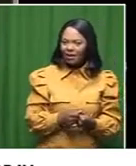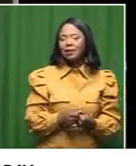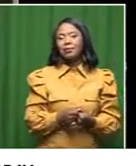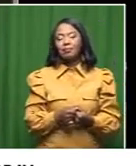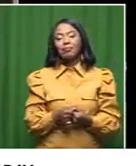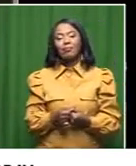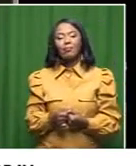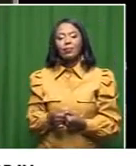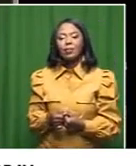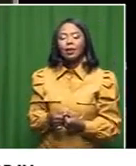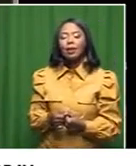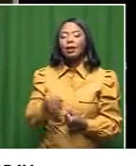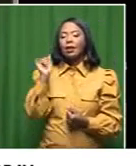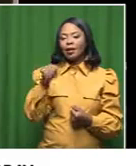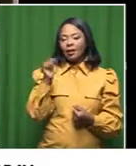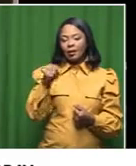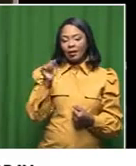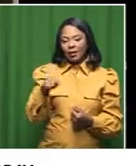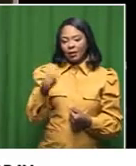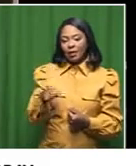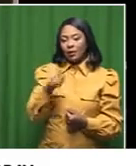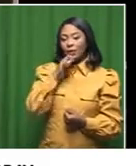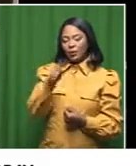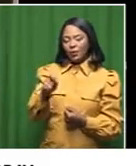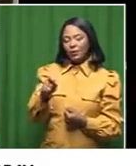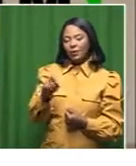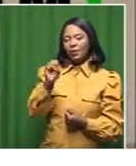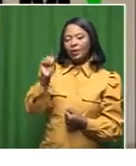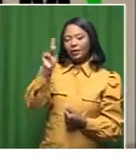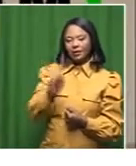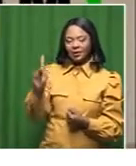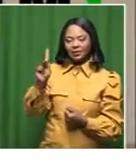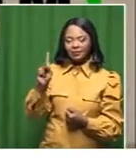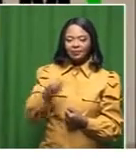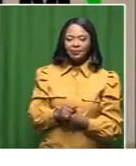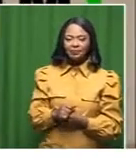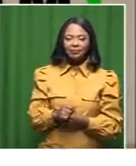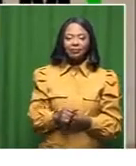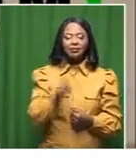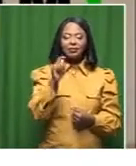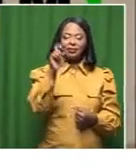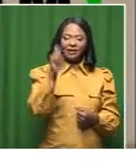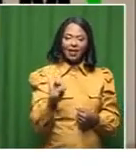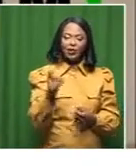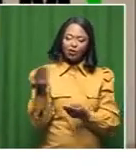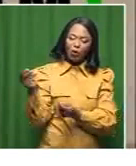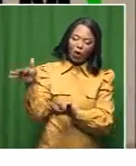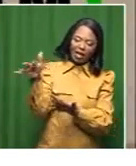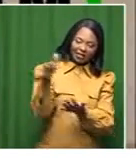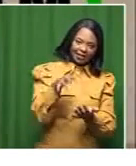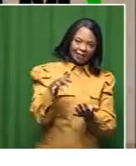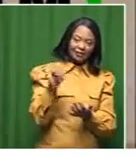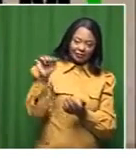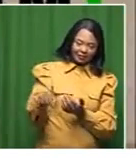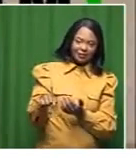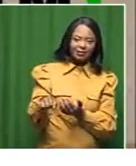That's precisely it, Sakina. So you have tax collection on one hand, and here I would like